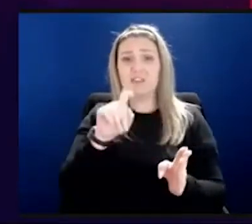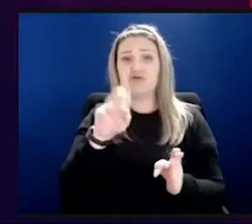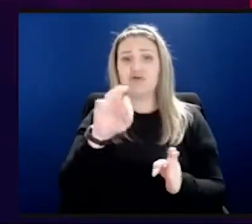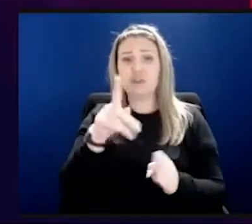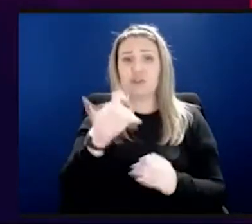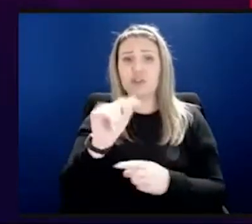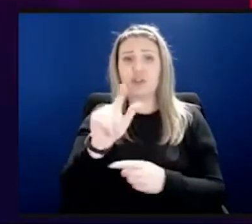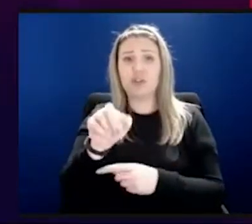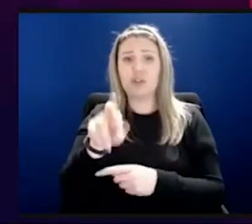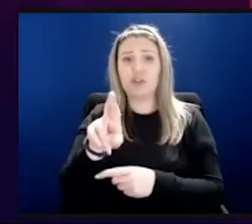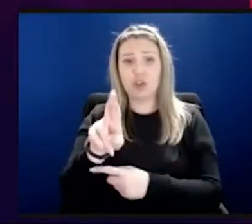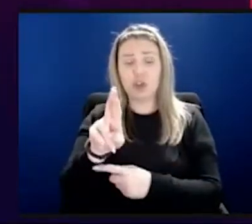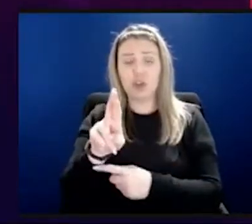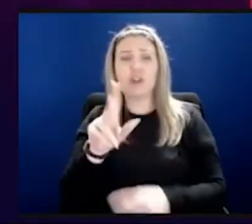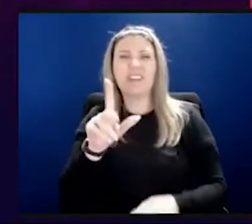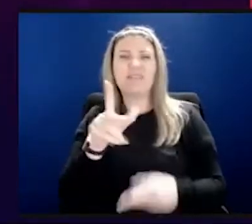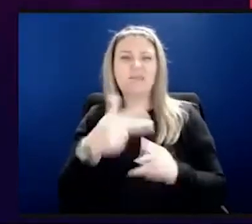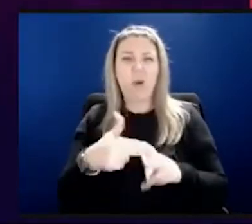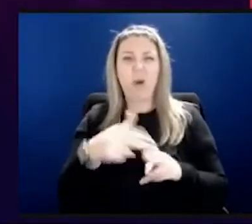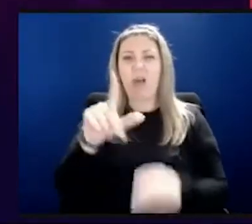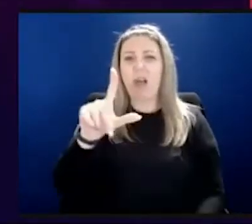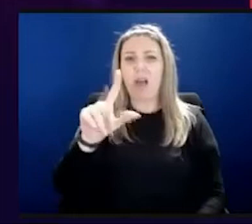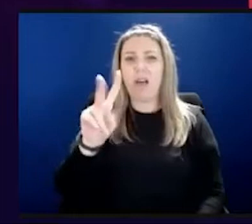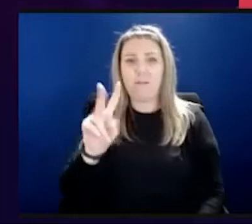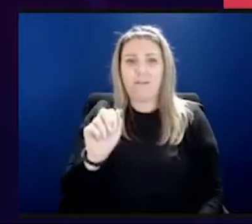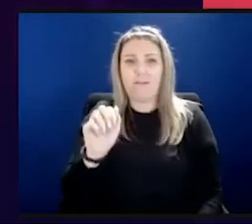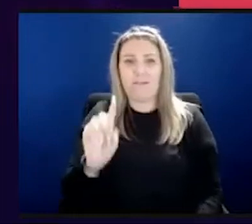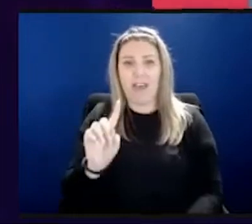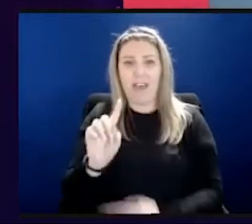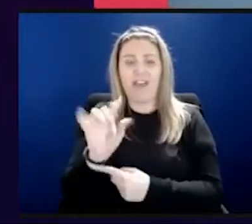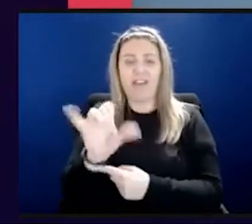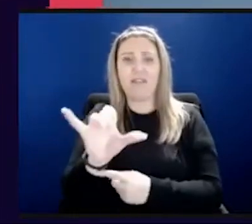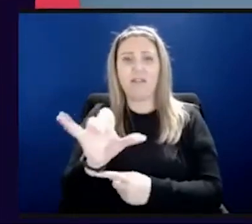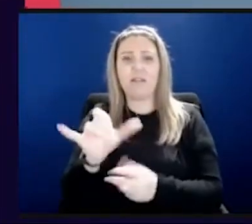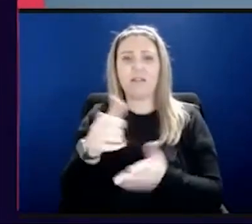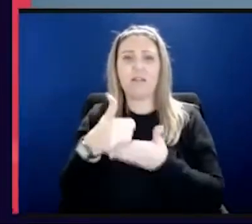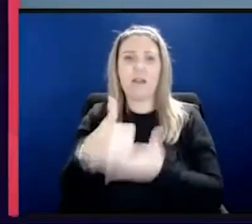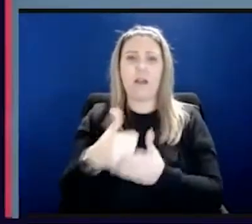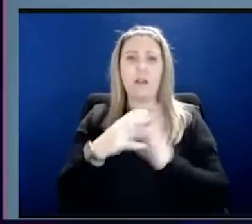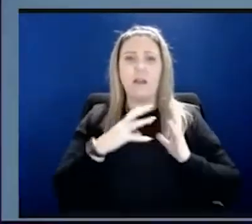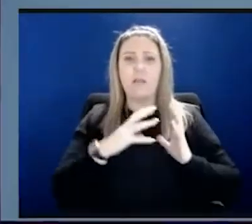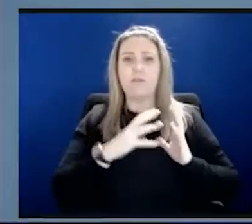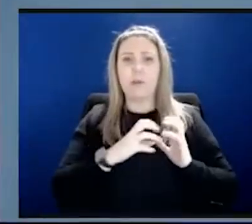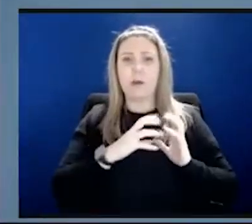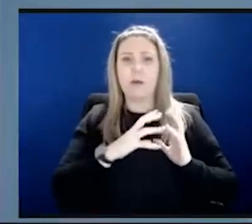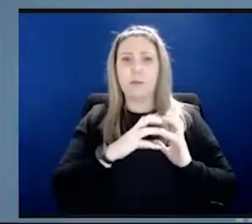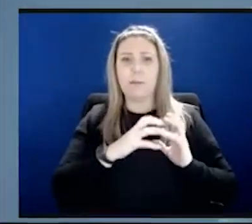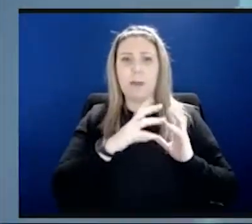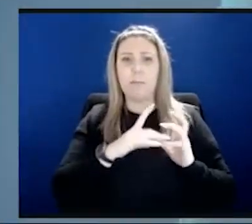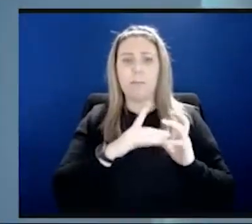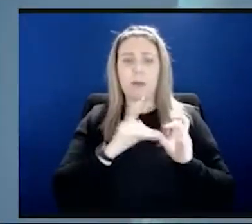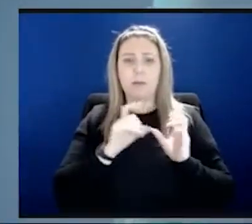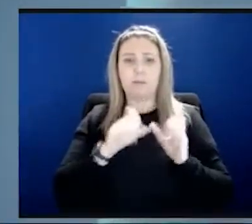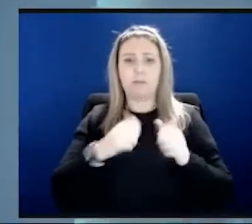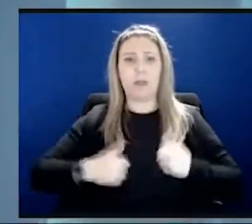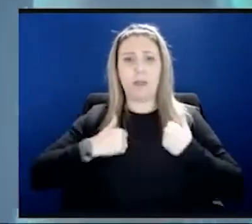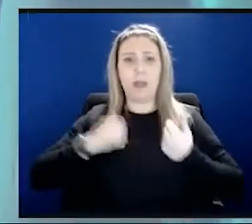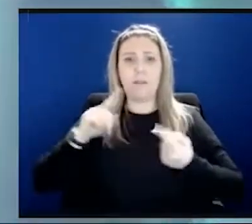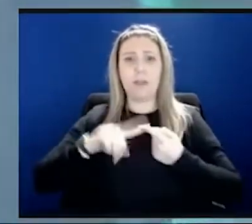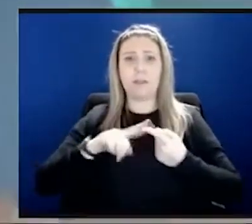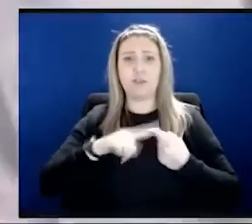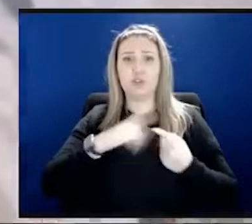an LVAD. An LVAD would help Garen's heart pump and keep Garen alive until he got a heart transplant. It's very